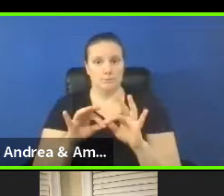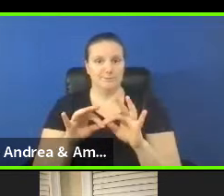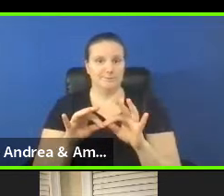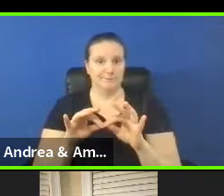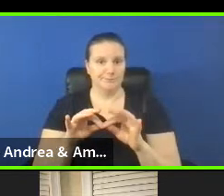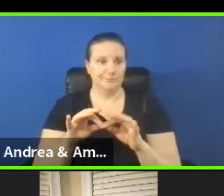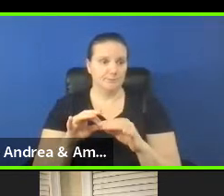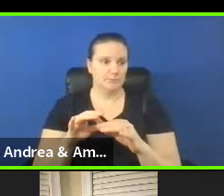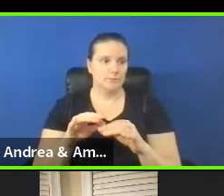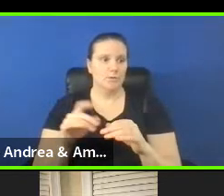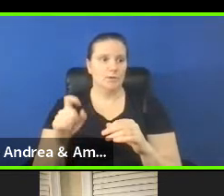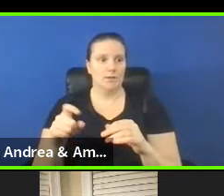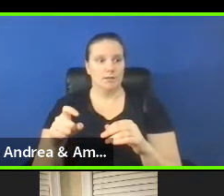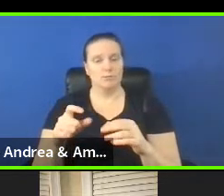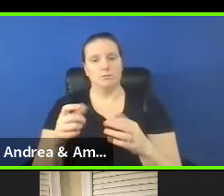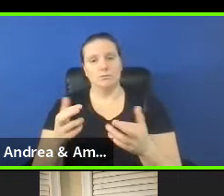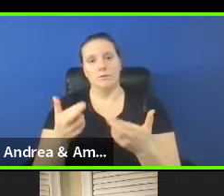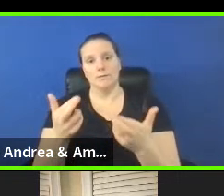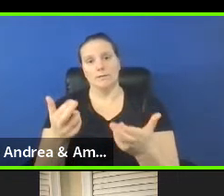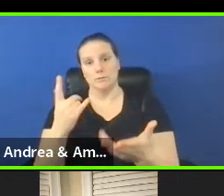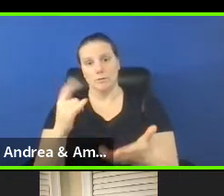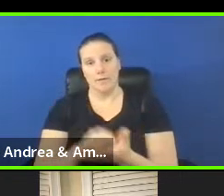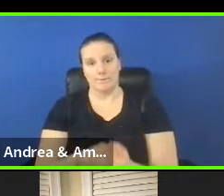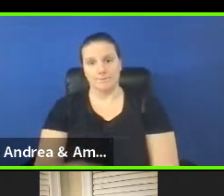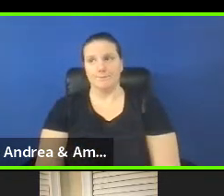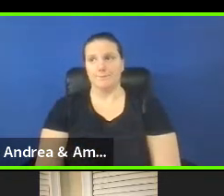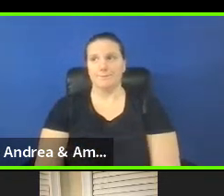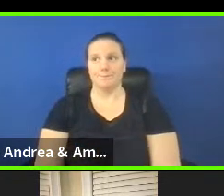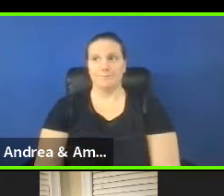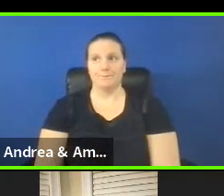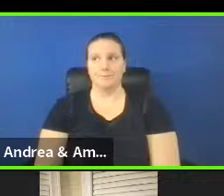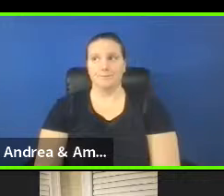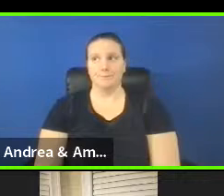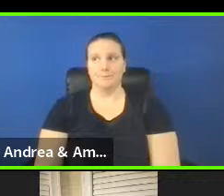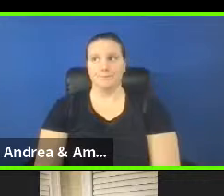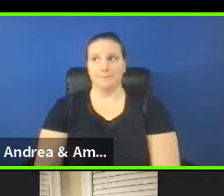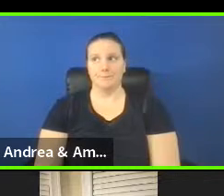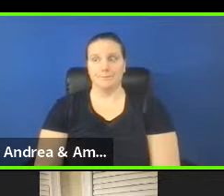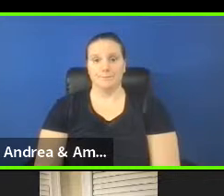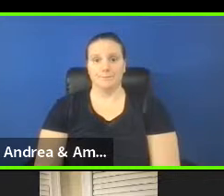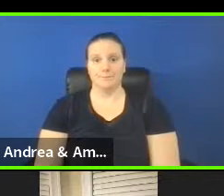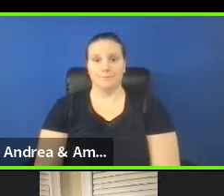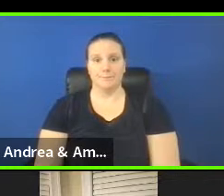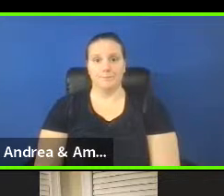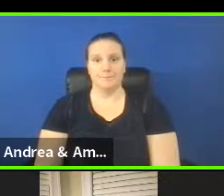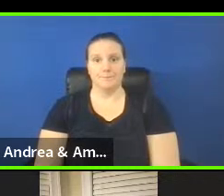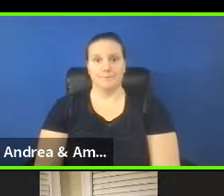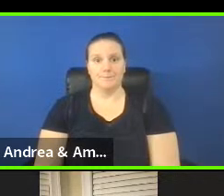they make their recommendations to the program. So any thoughts, issues?